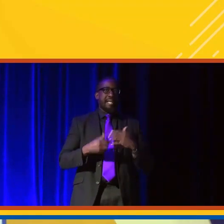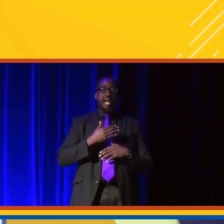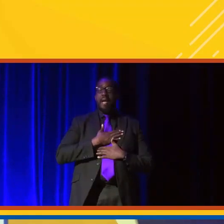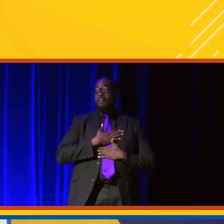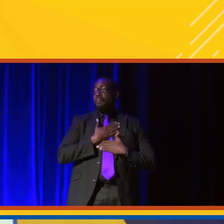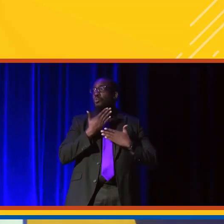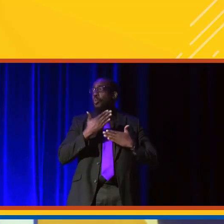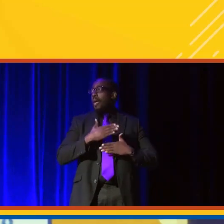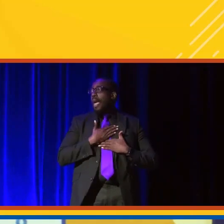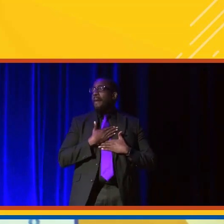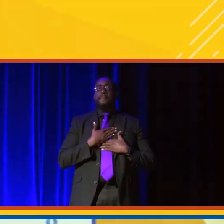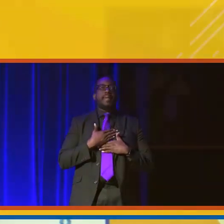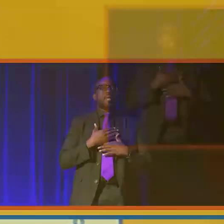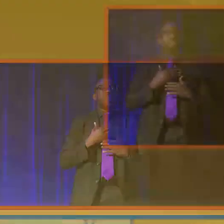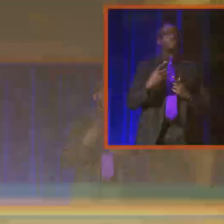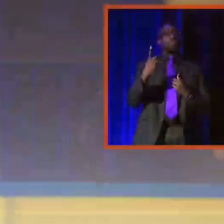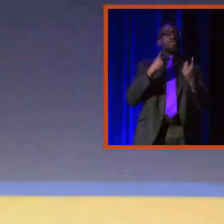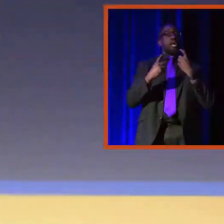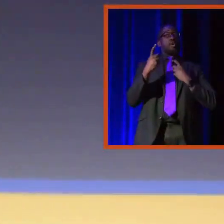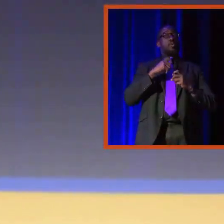me.